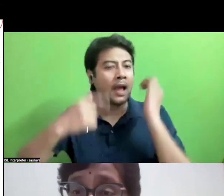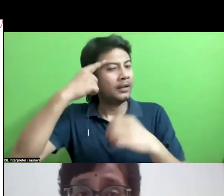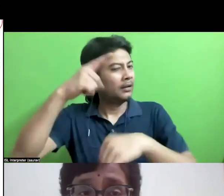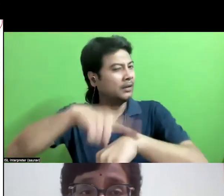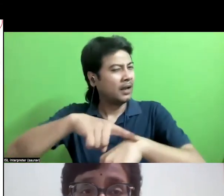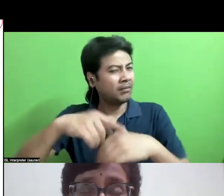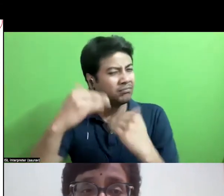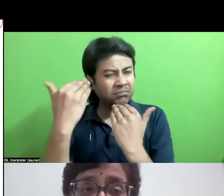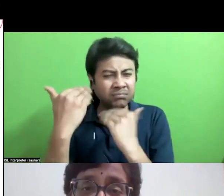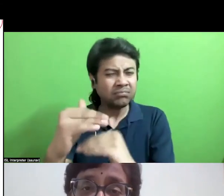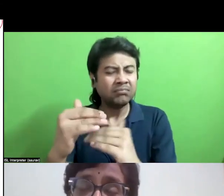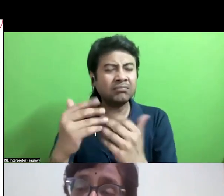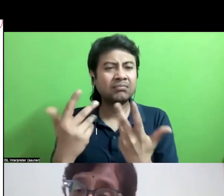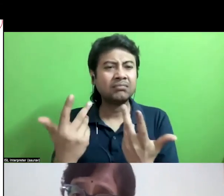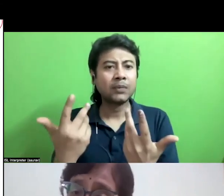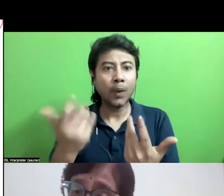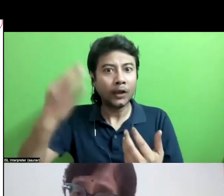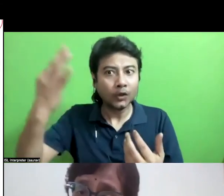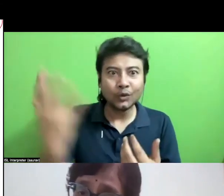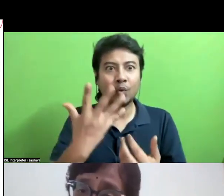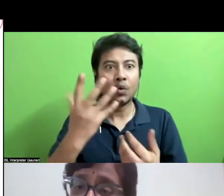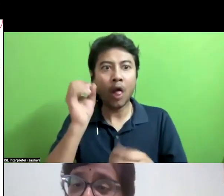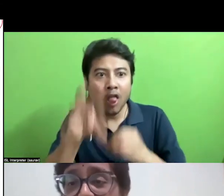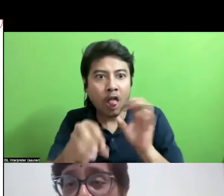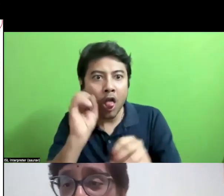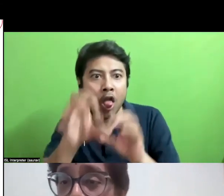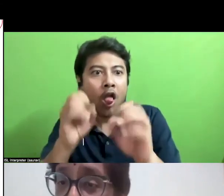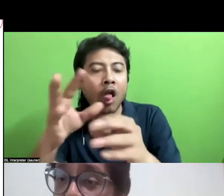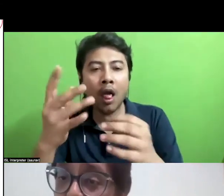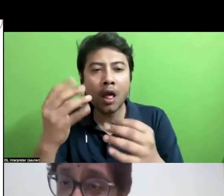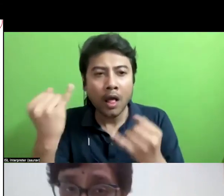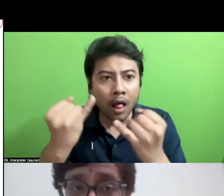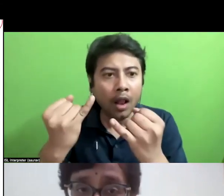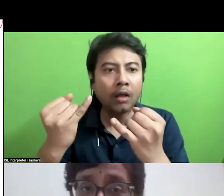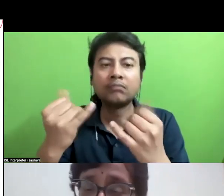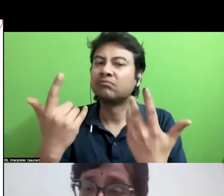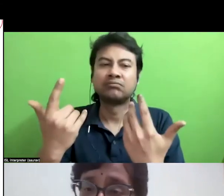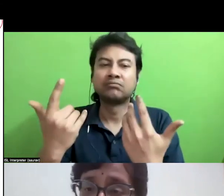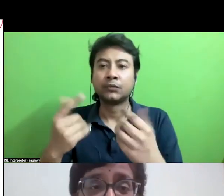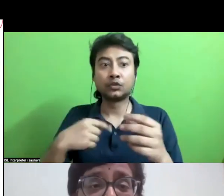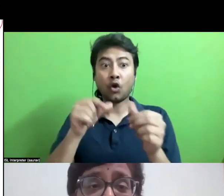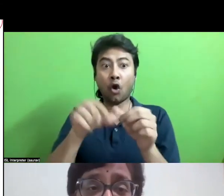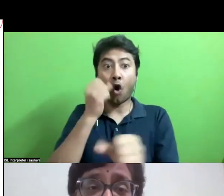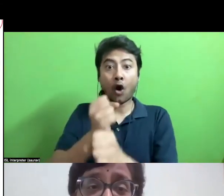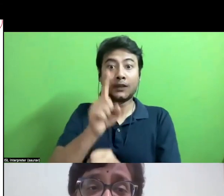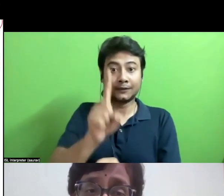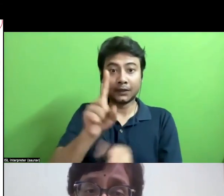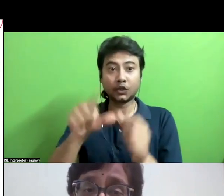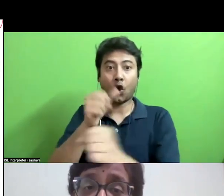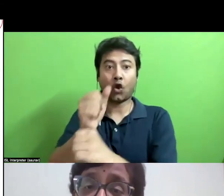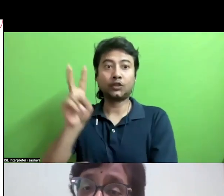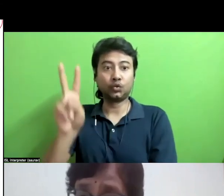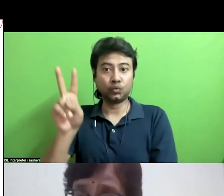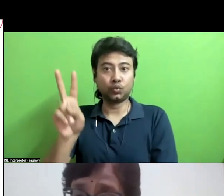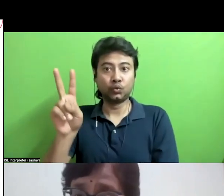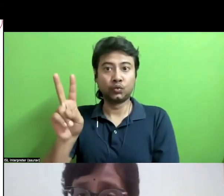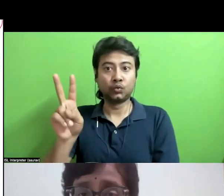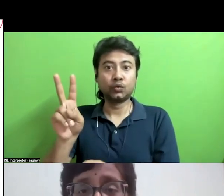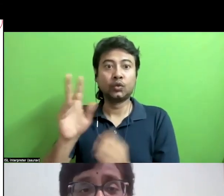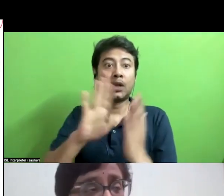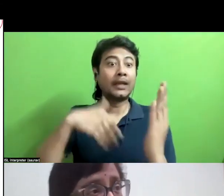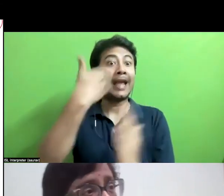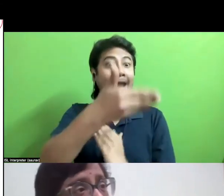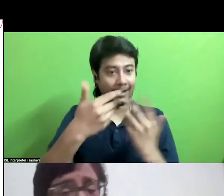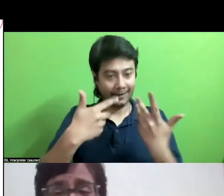just explore things. So August 1st and 2nd, I've already marked in my calendar for systems thinking working